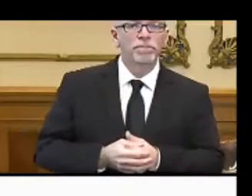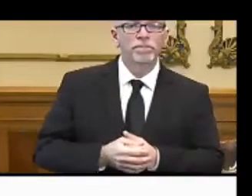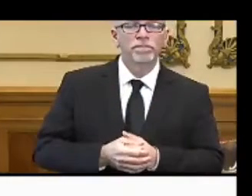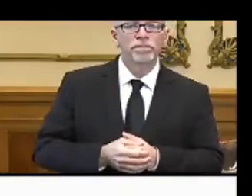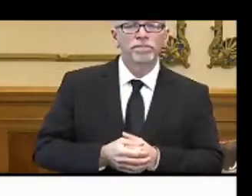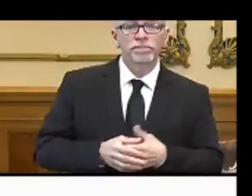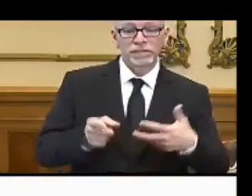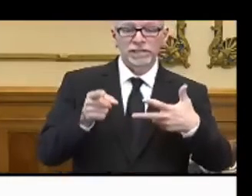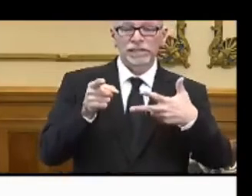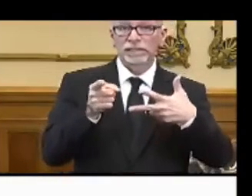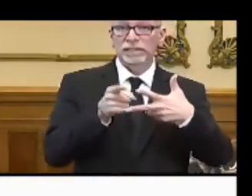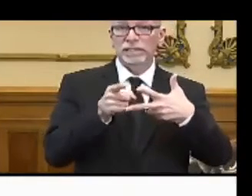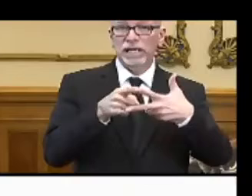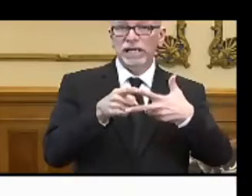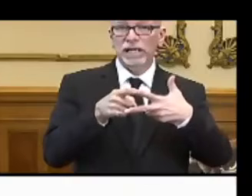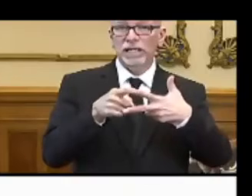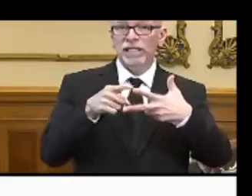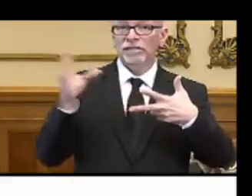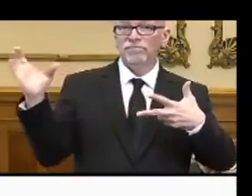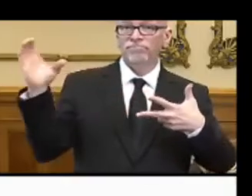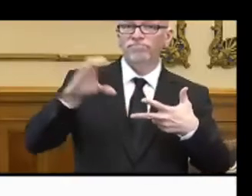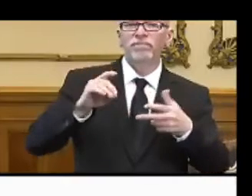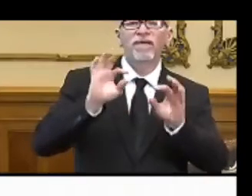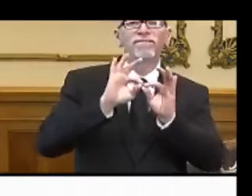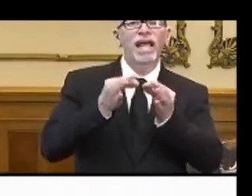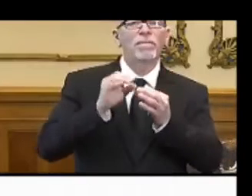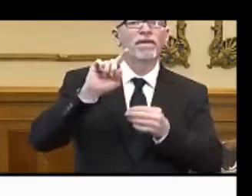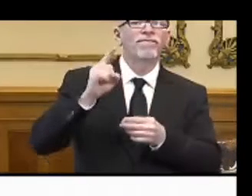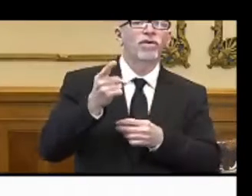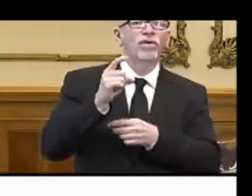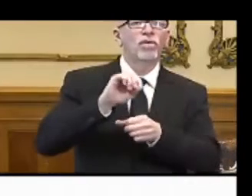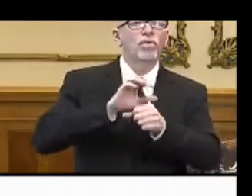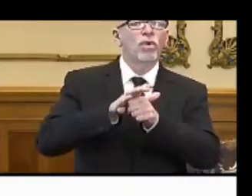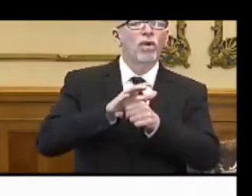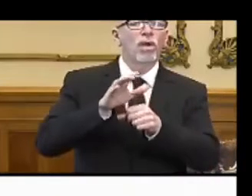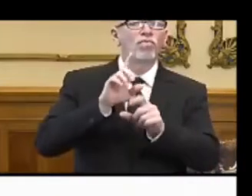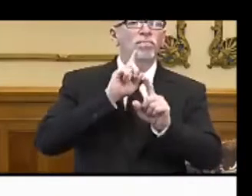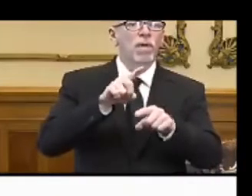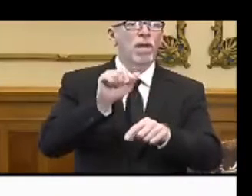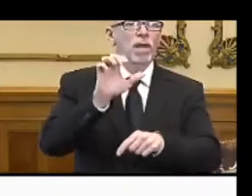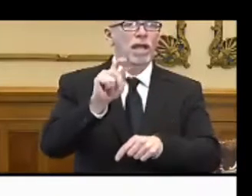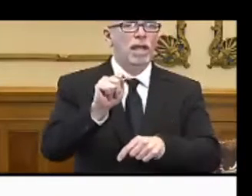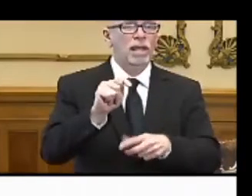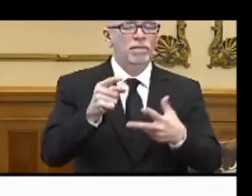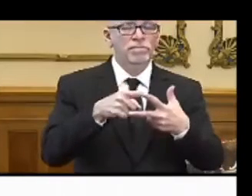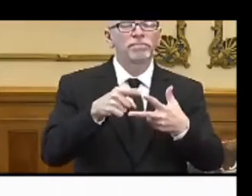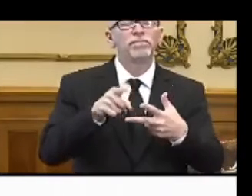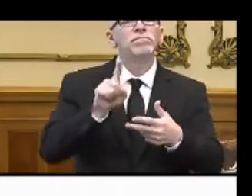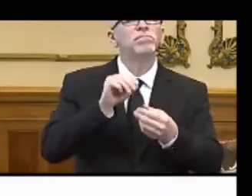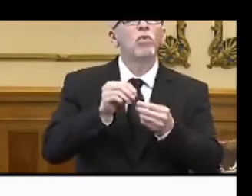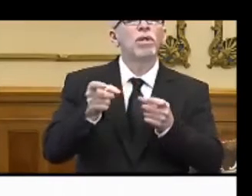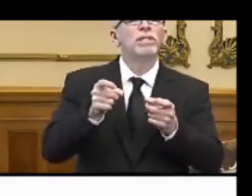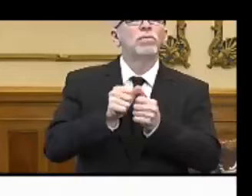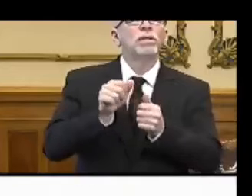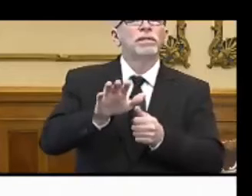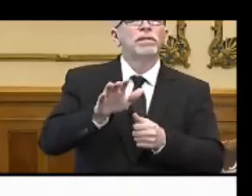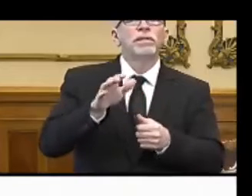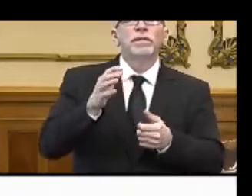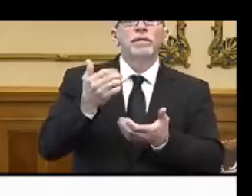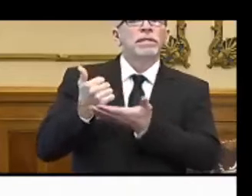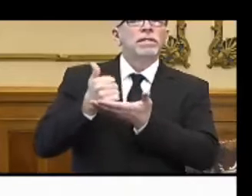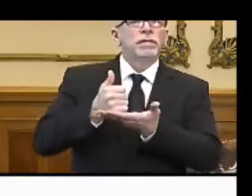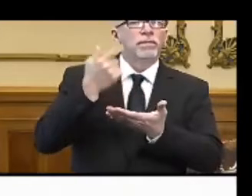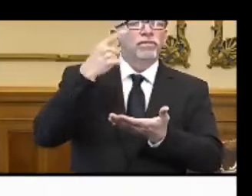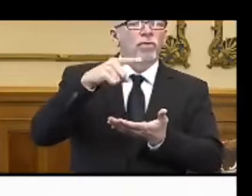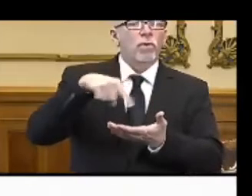The second installment, the Families First Coronavirus Response Act, dealt really with providing assistance